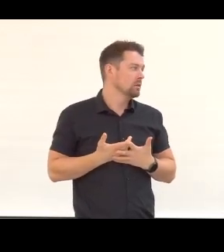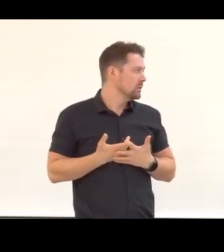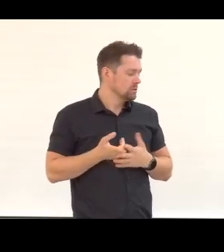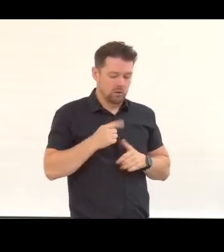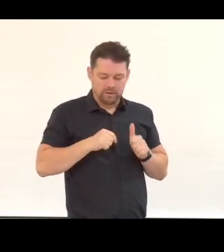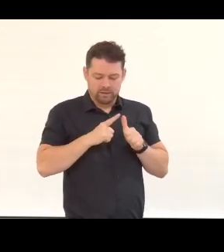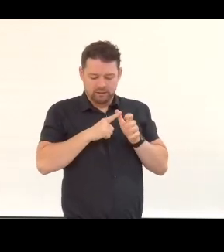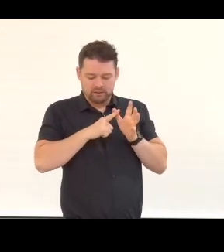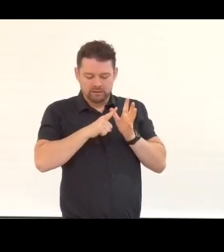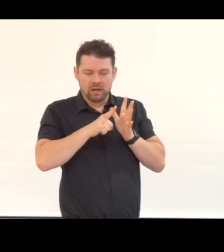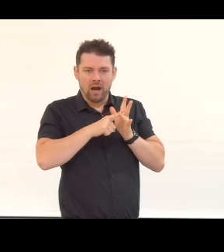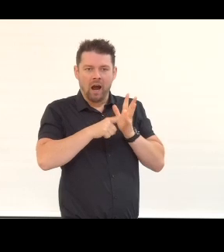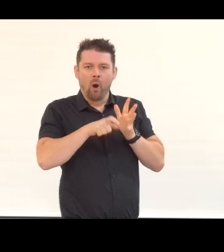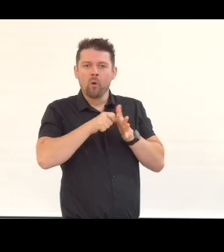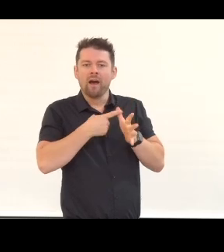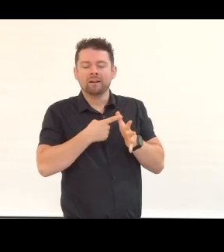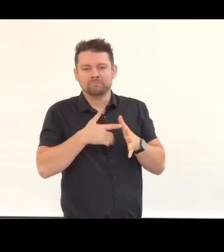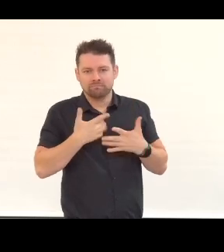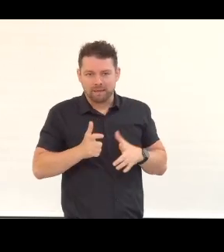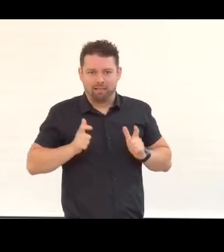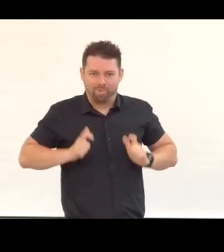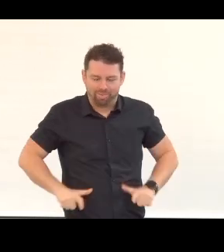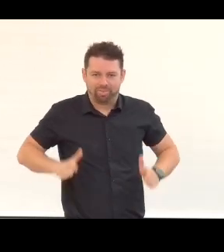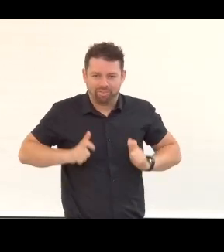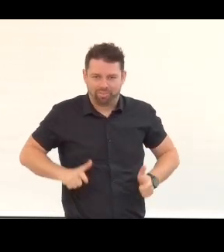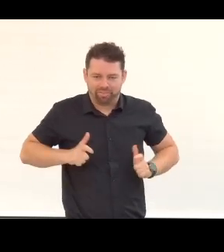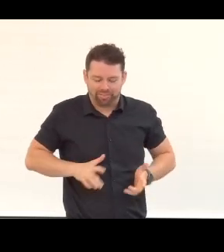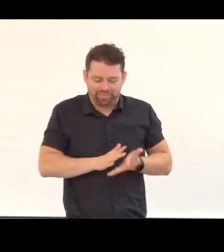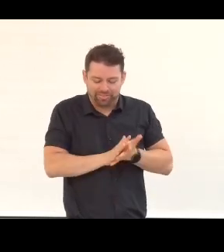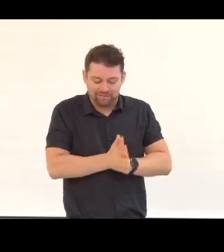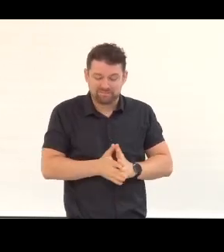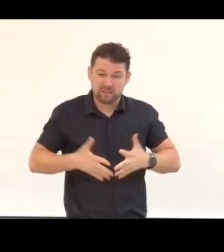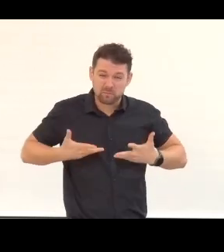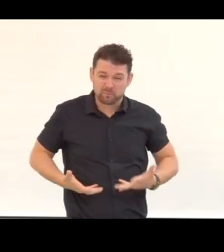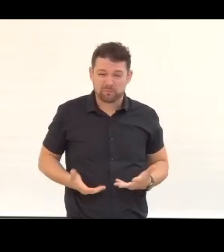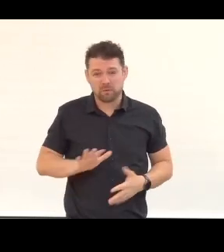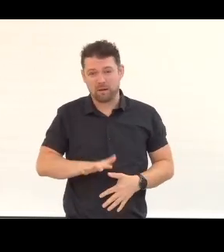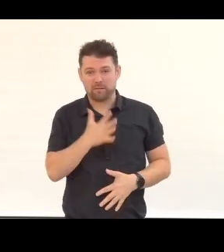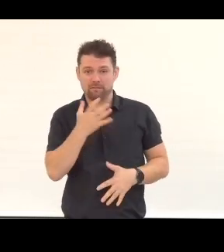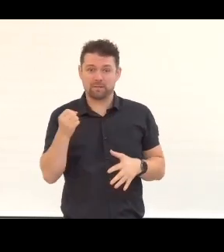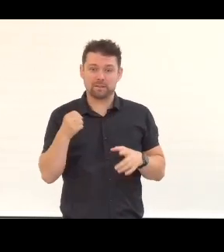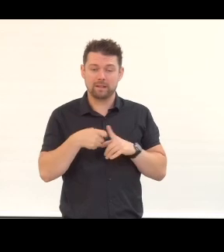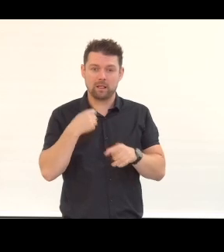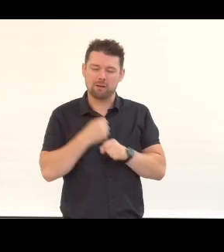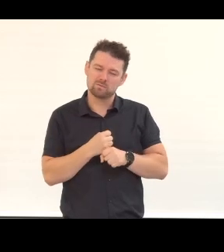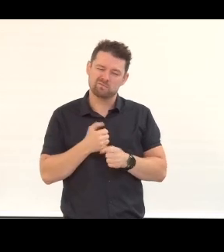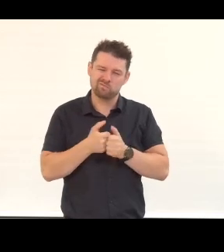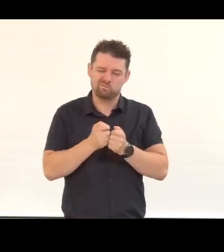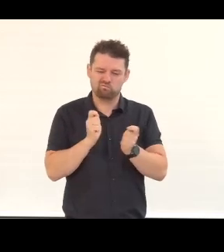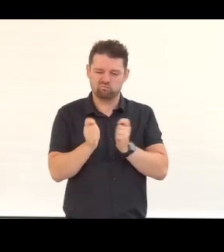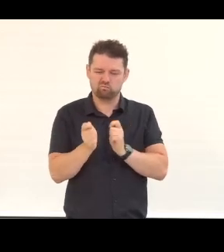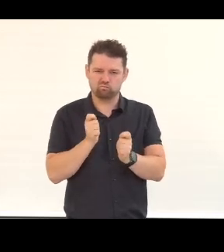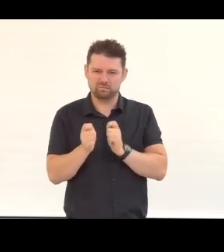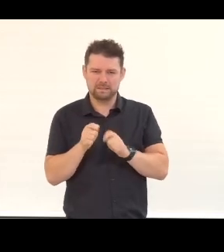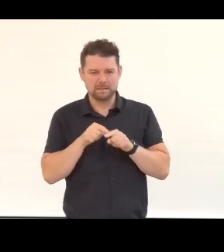Aouda has seen a bit of wear and tear over the years. It's about 50 kilograms of mass. It always changes a little bit depending